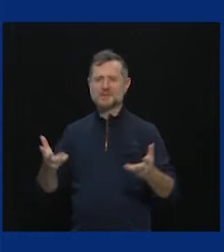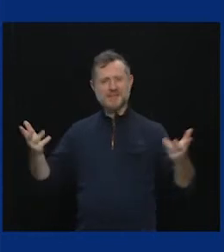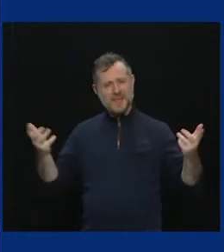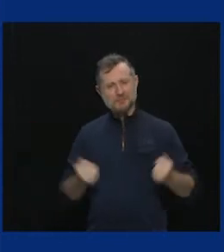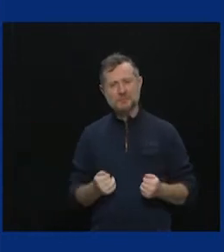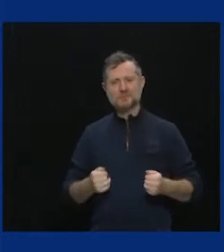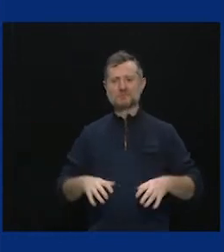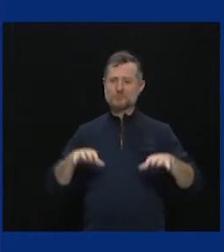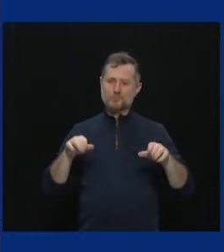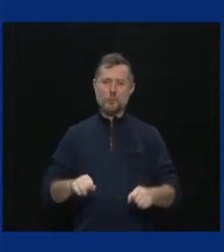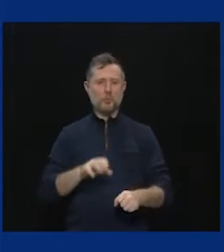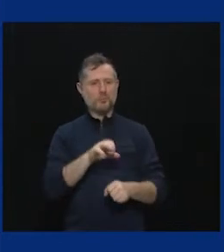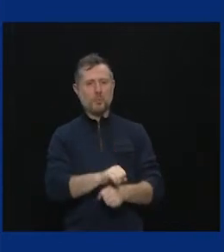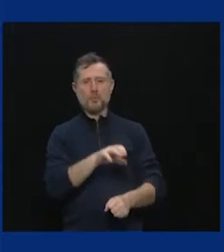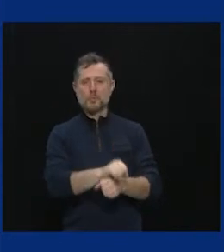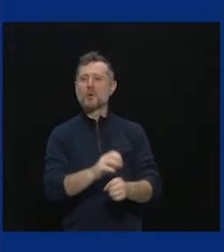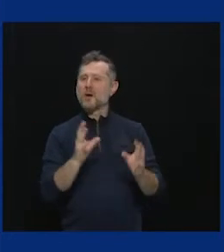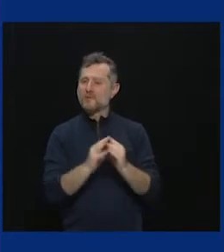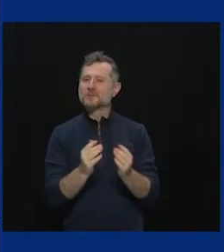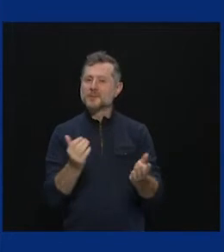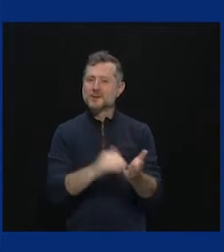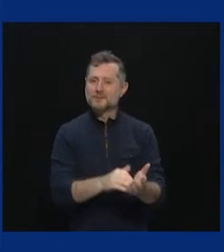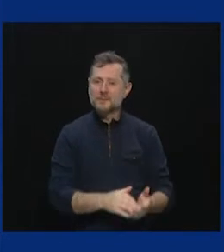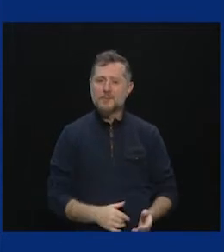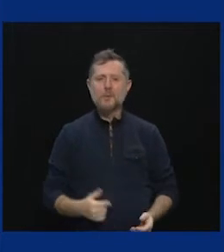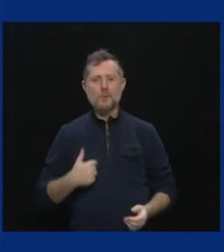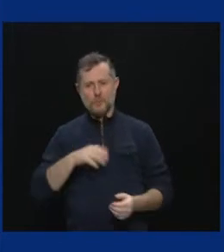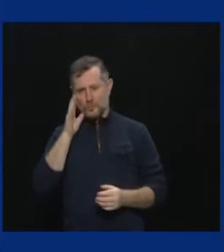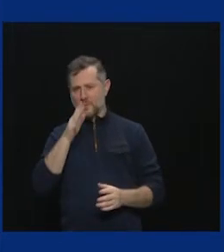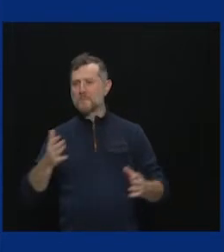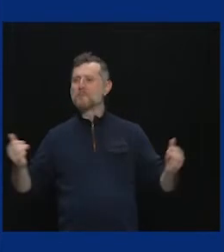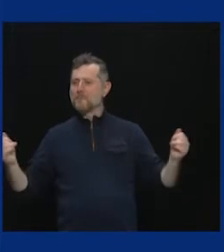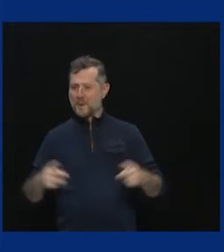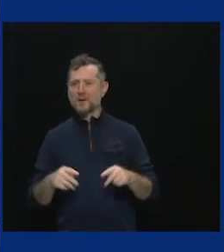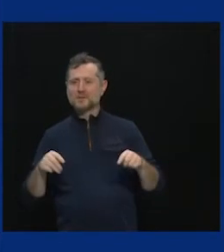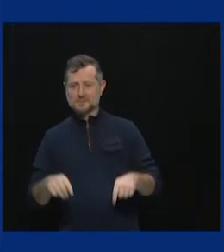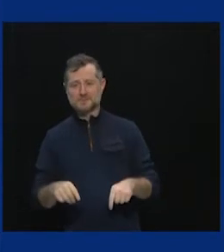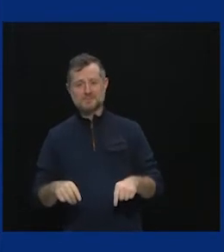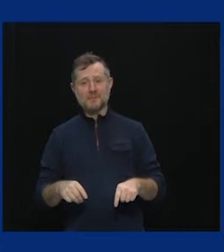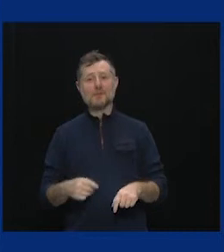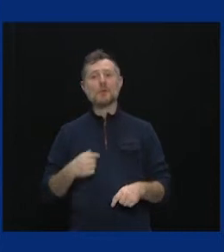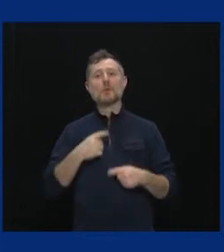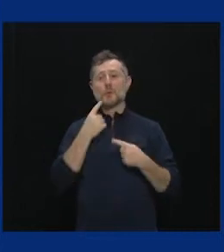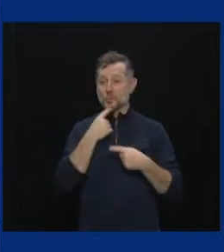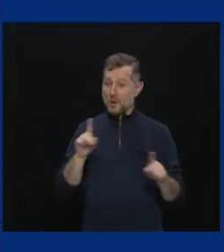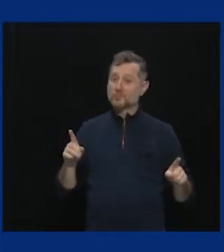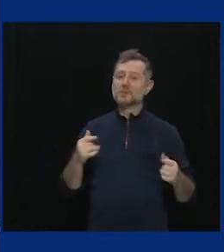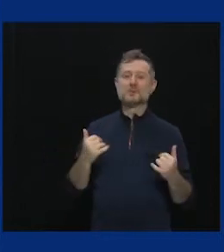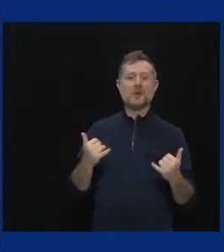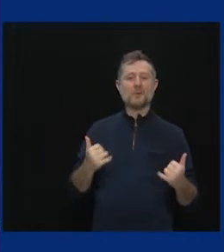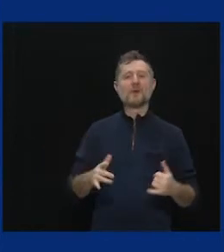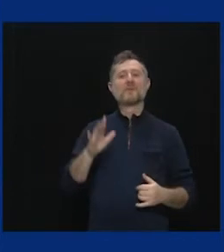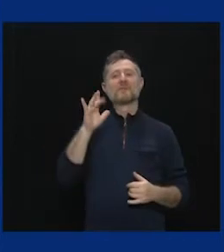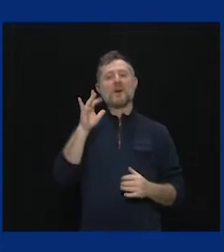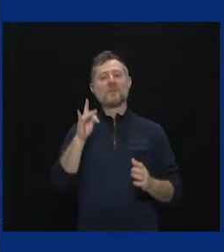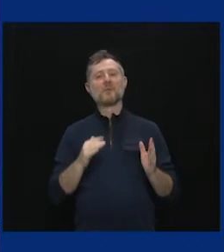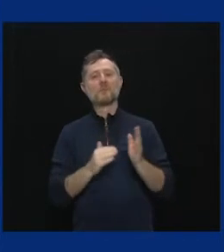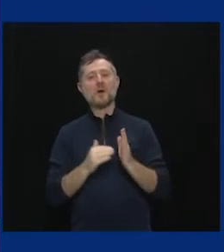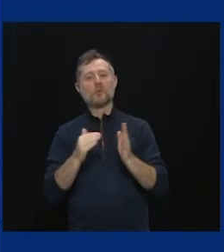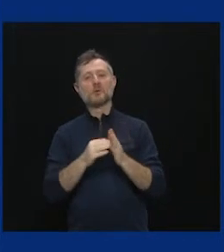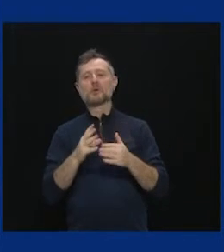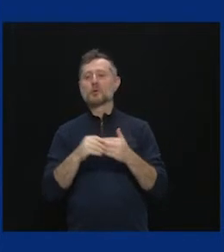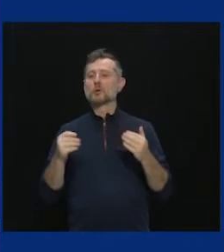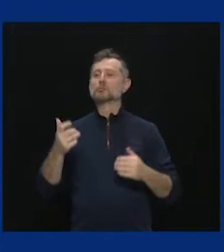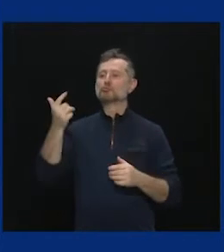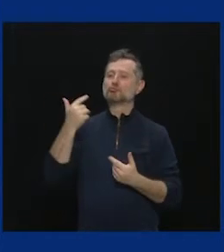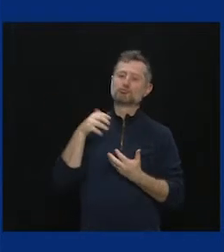again. Let's have that certainty to know they're going to be back. And so we are announcing a $25 million grant program for